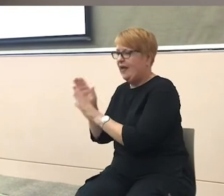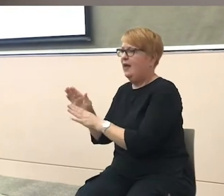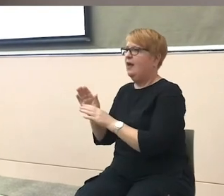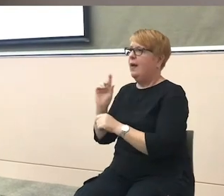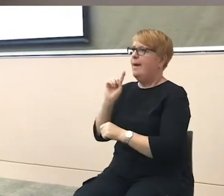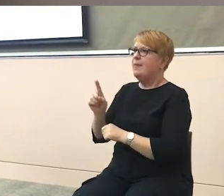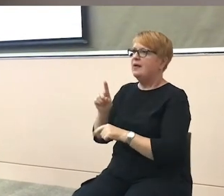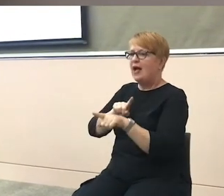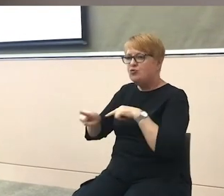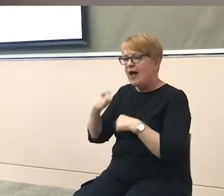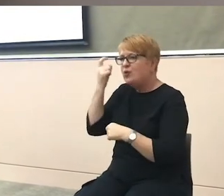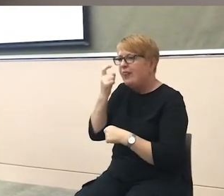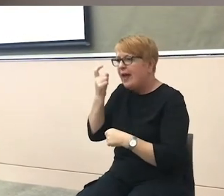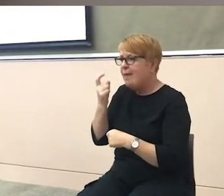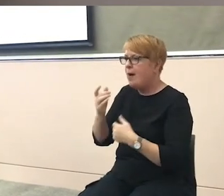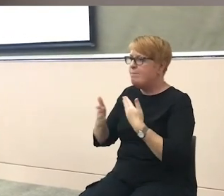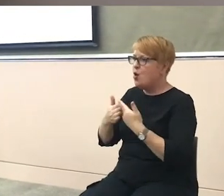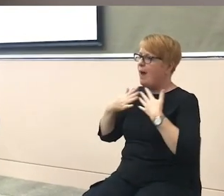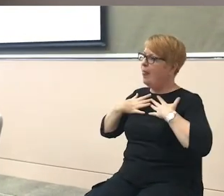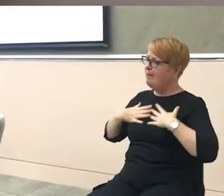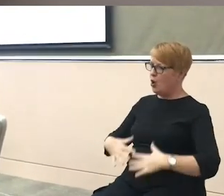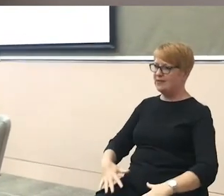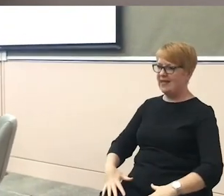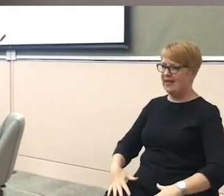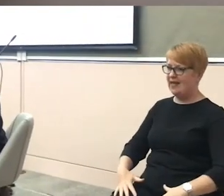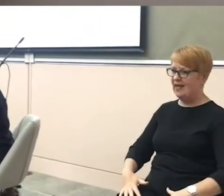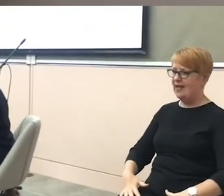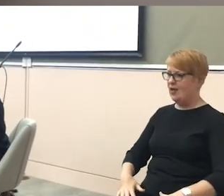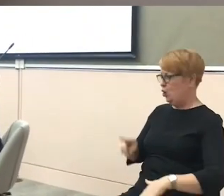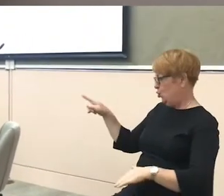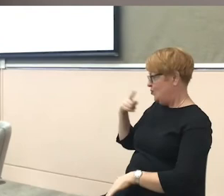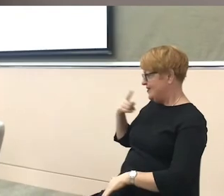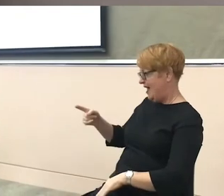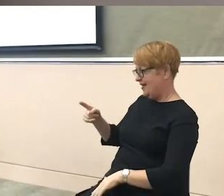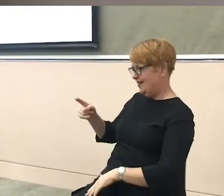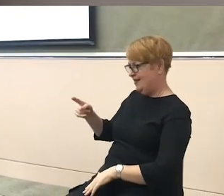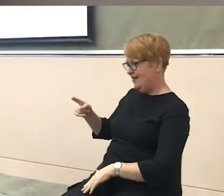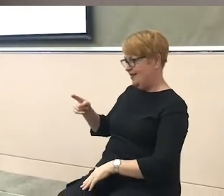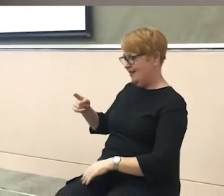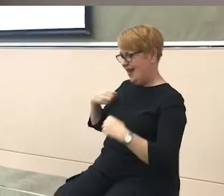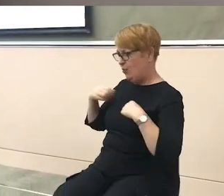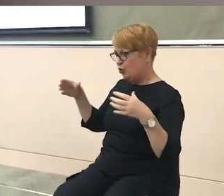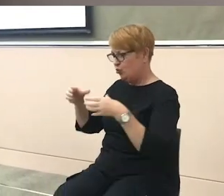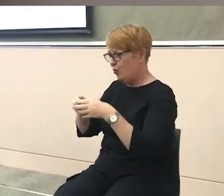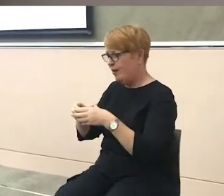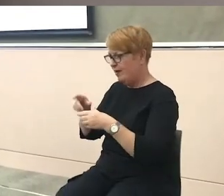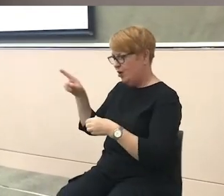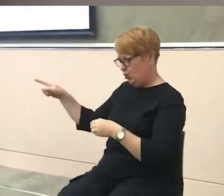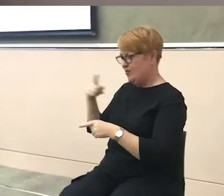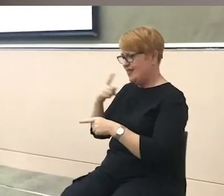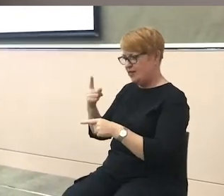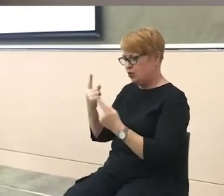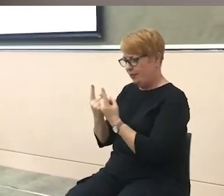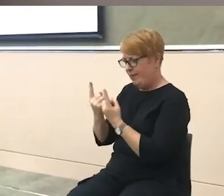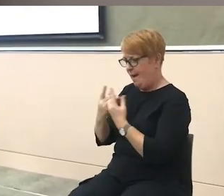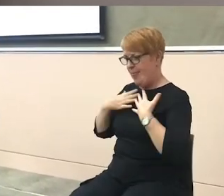about the body as. And you said that in Constellations, it was you that said body as archive at some point. And I was thinking